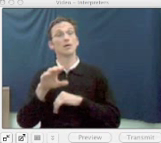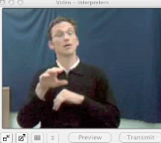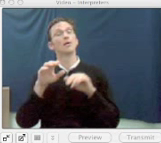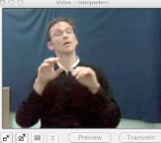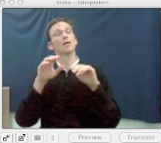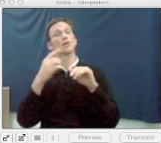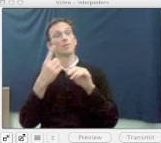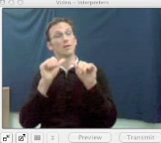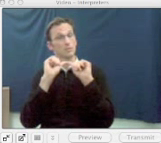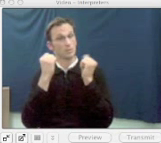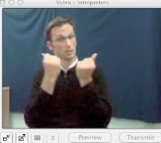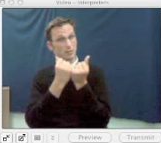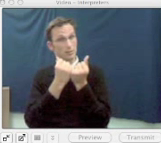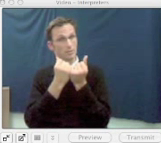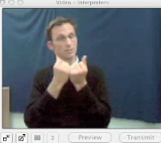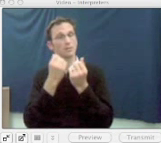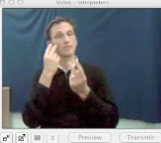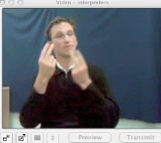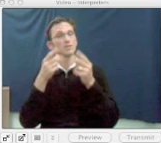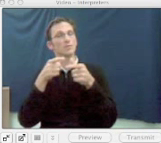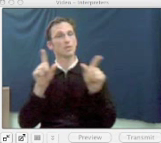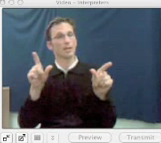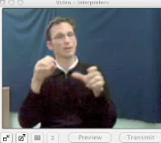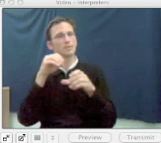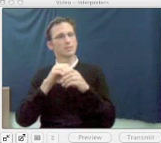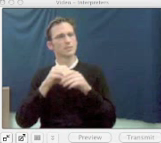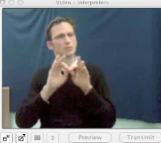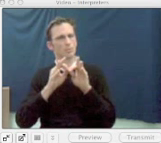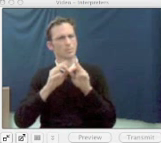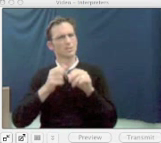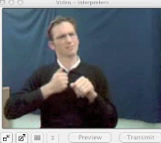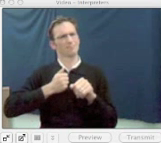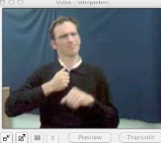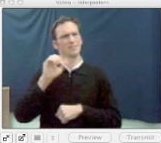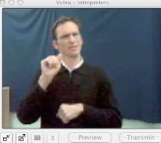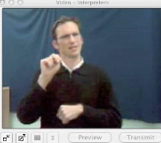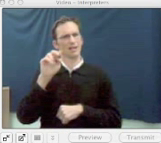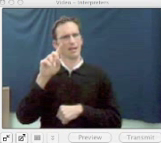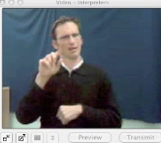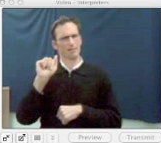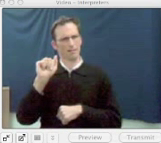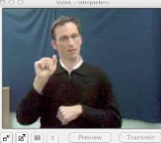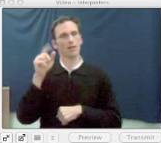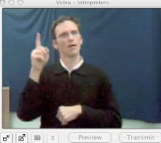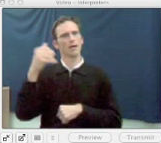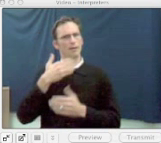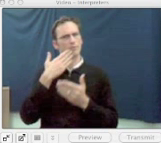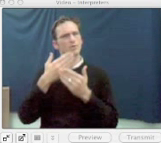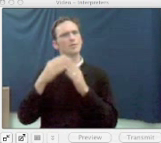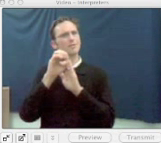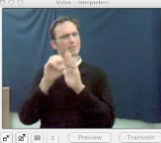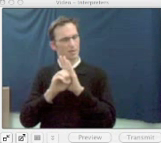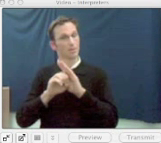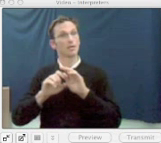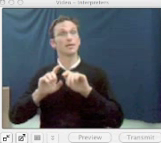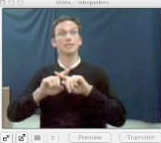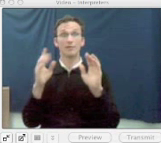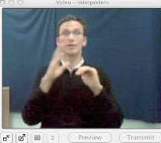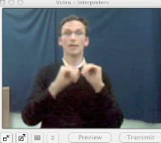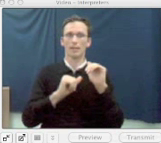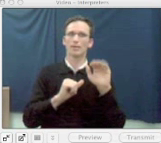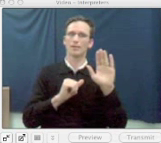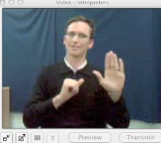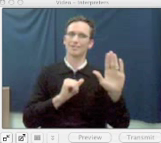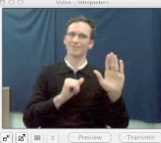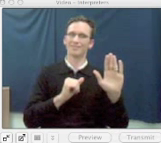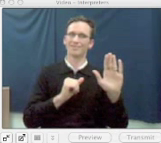Language Interpreters of Canada, AVLIC, has a very good code of ethics that actually conveys very differently